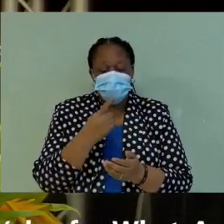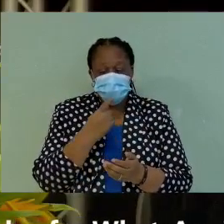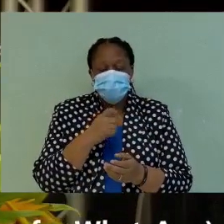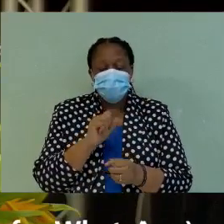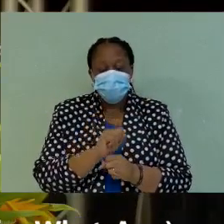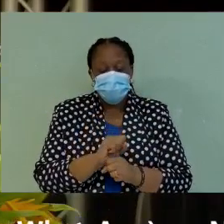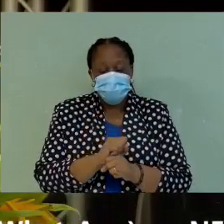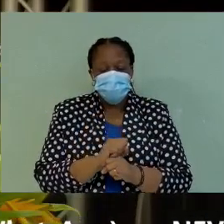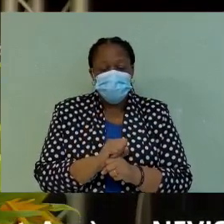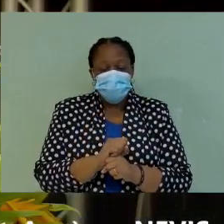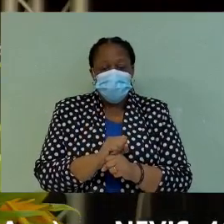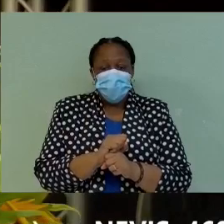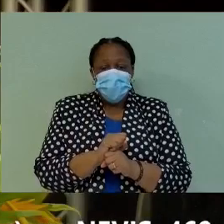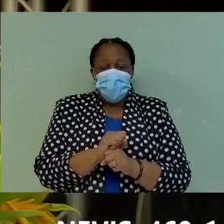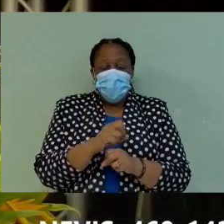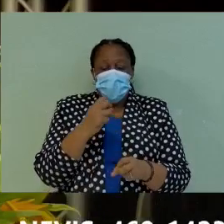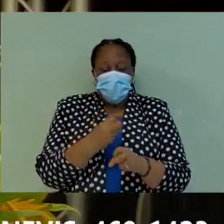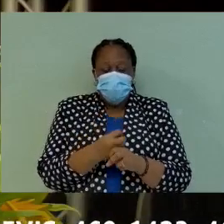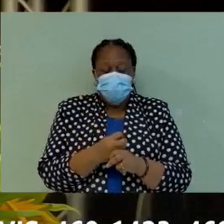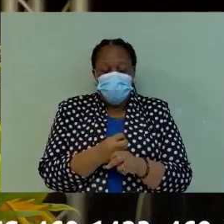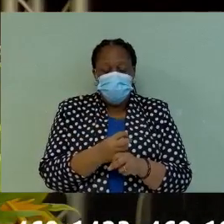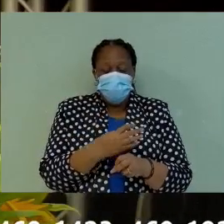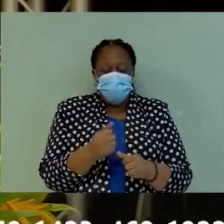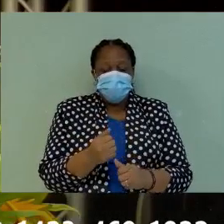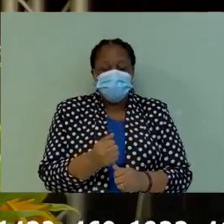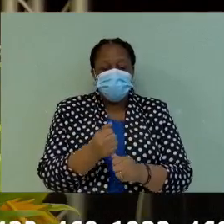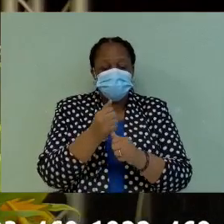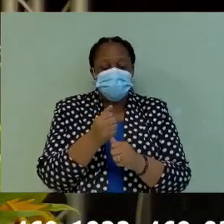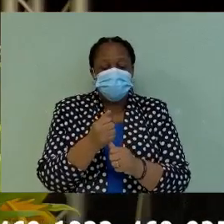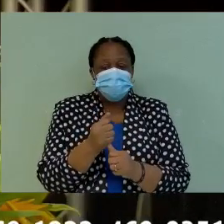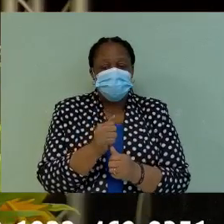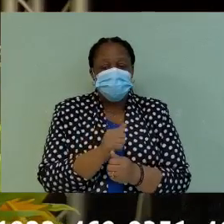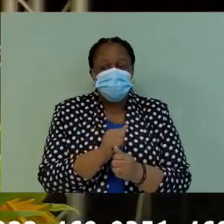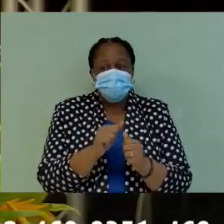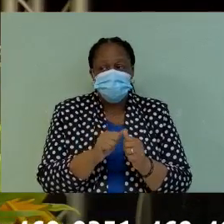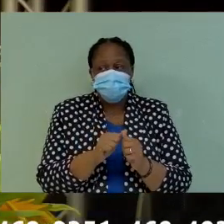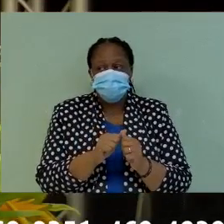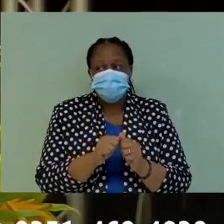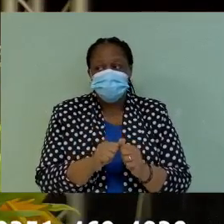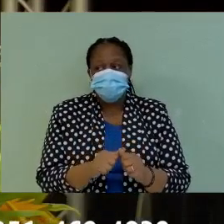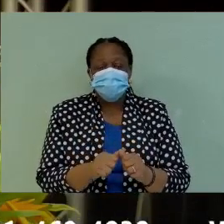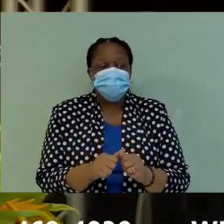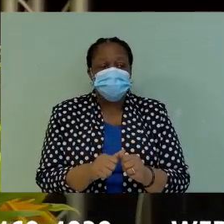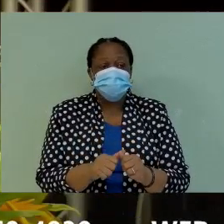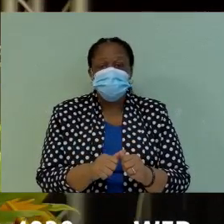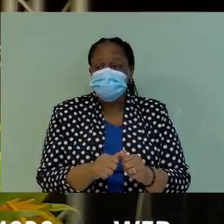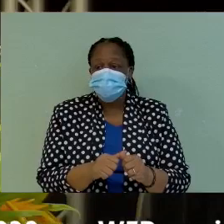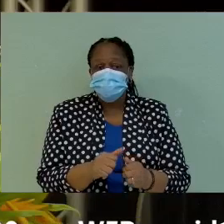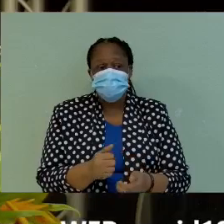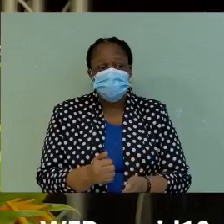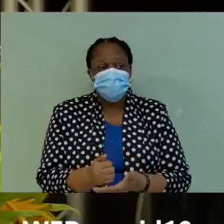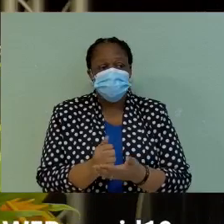have to commend them and support them in the work that they are doing.